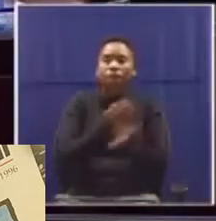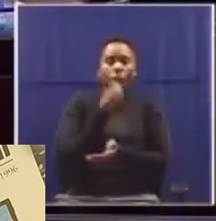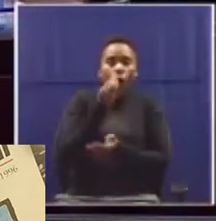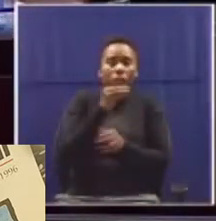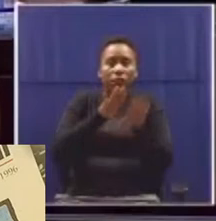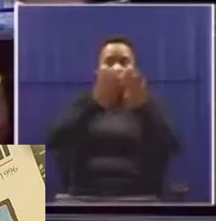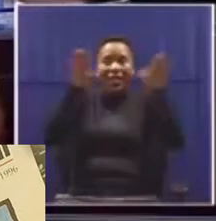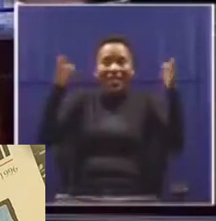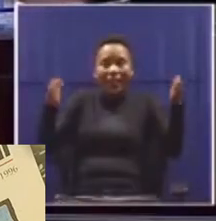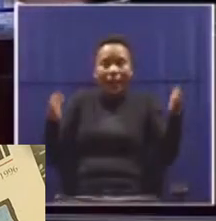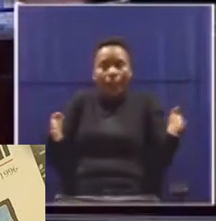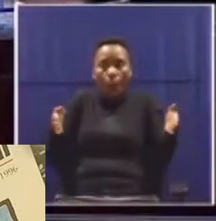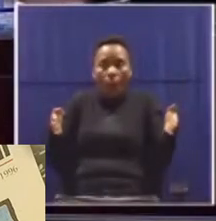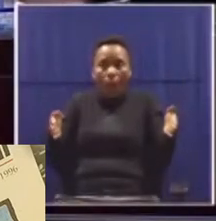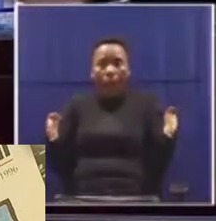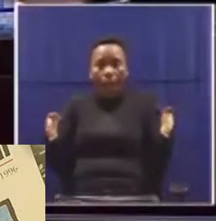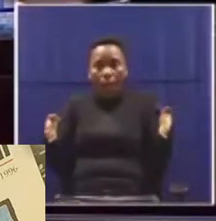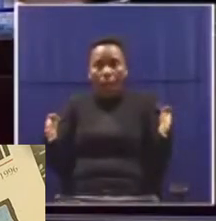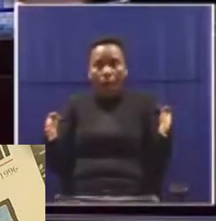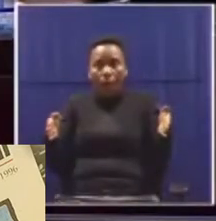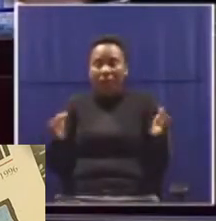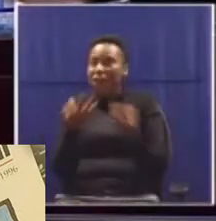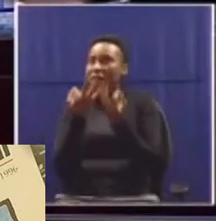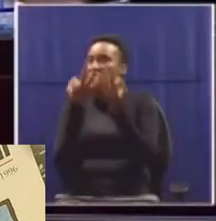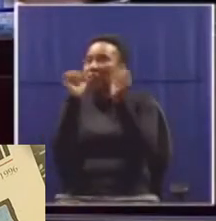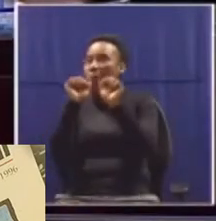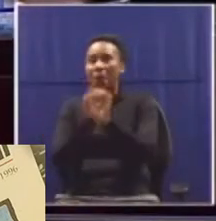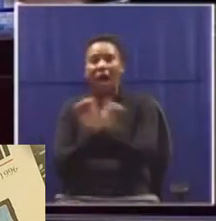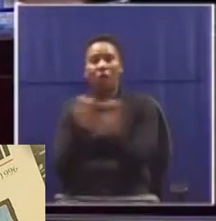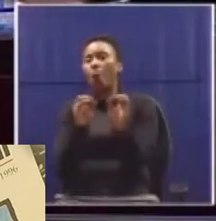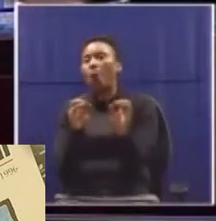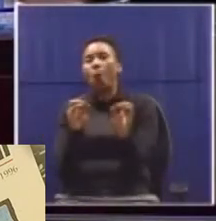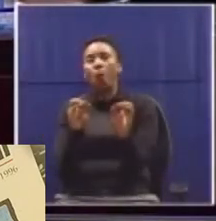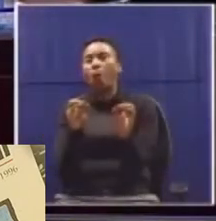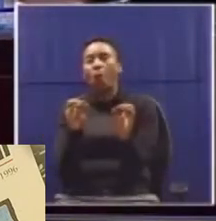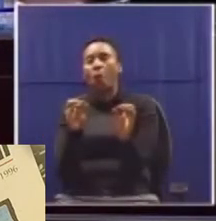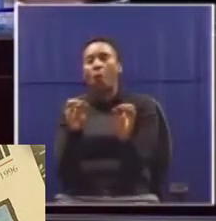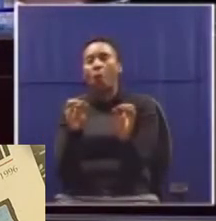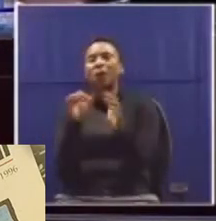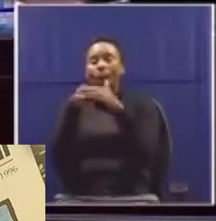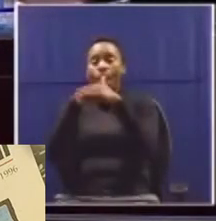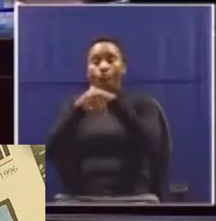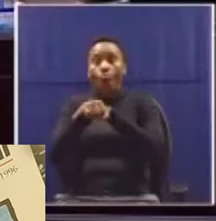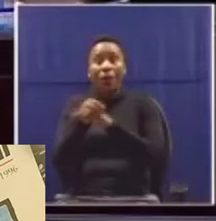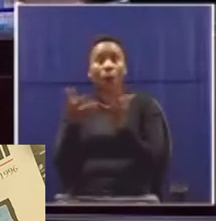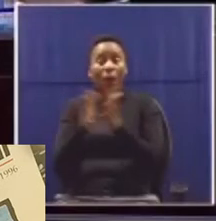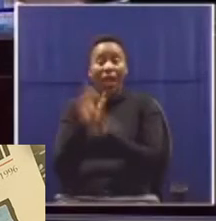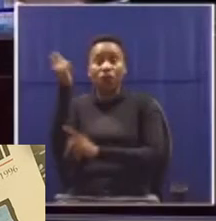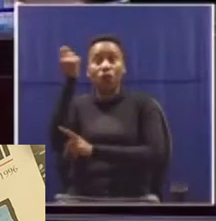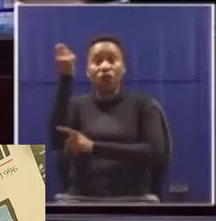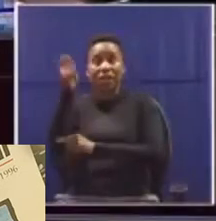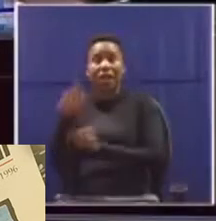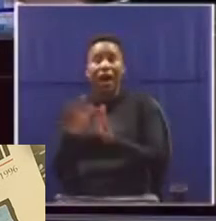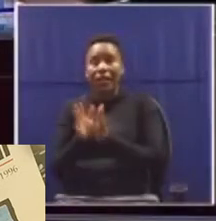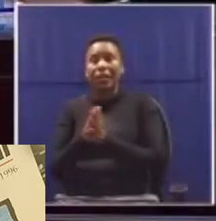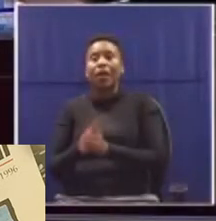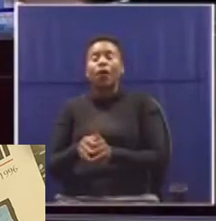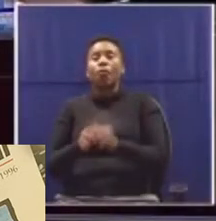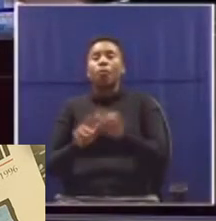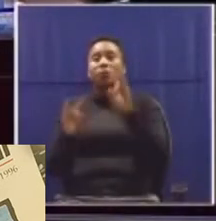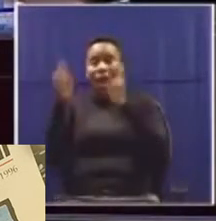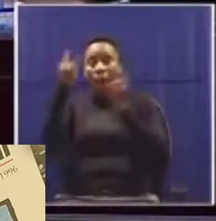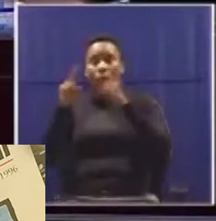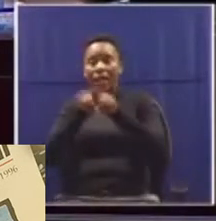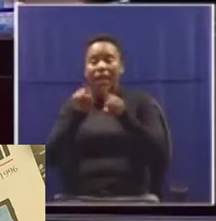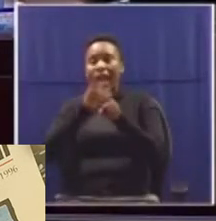table there is no freedom in being born in a rural Town such as mundane